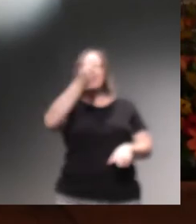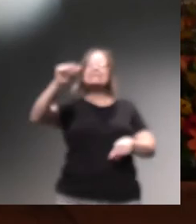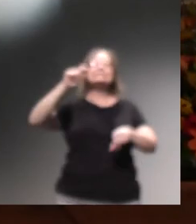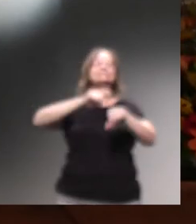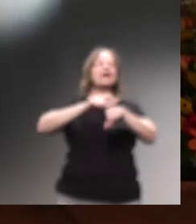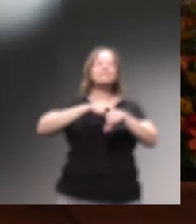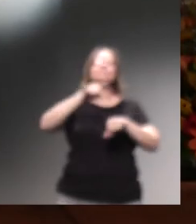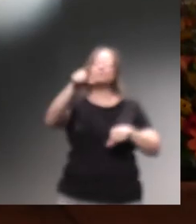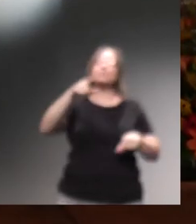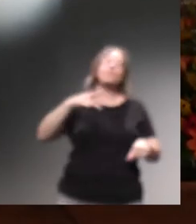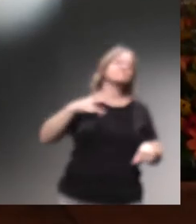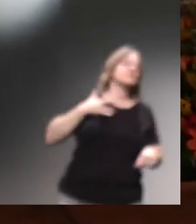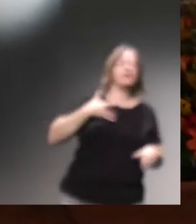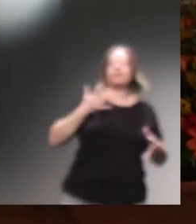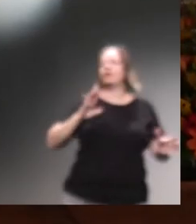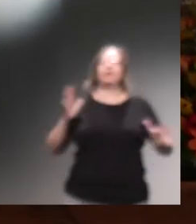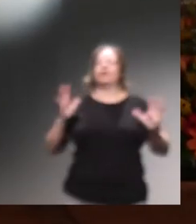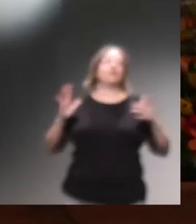alignment, when you notice yourself,